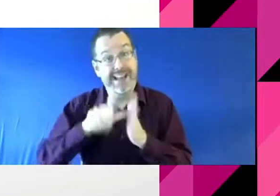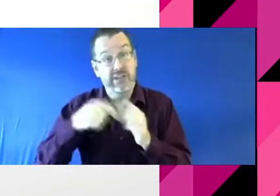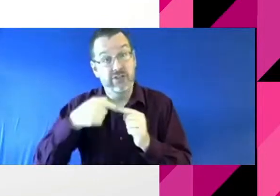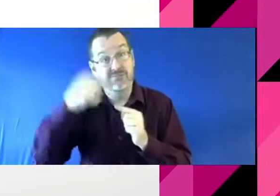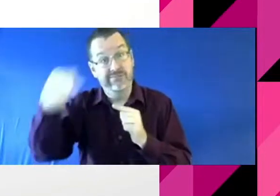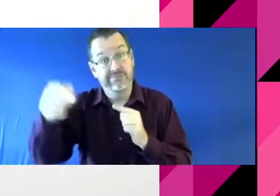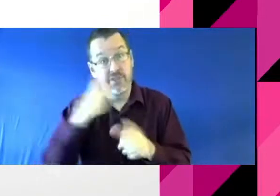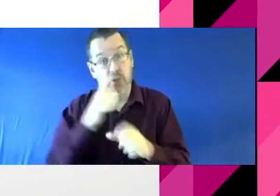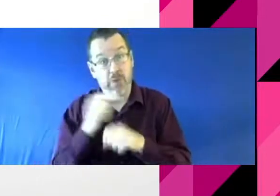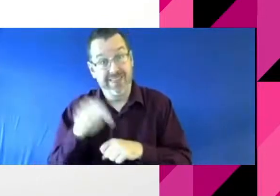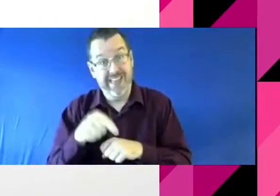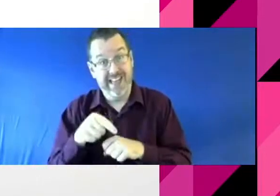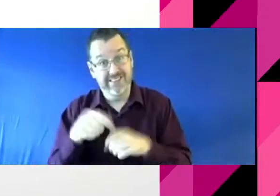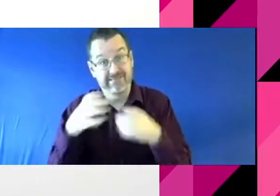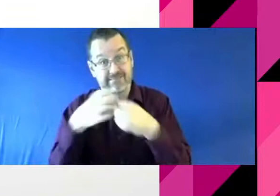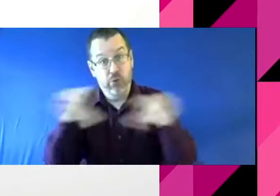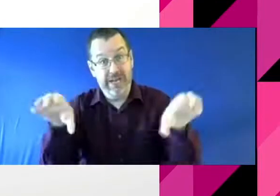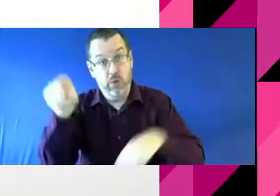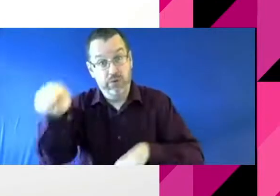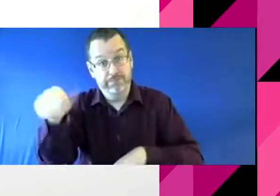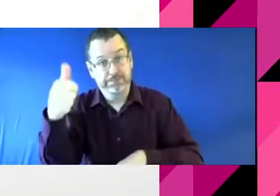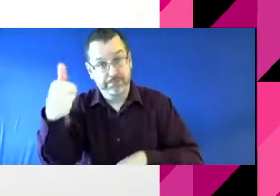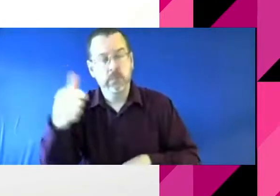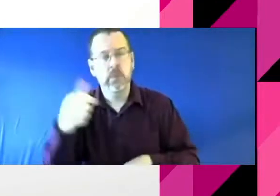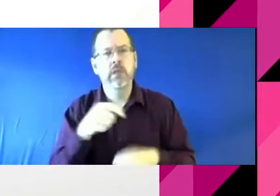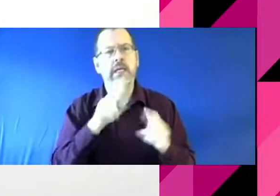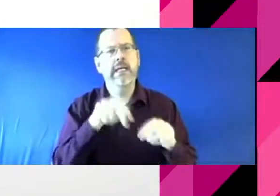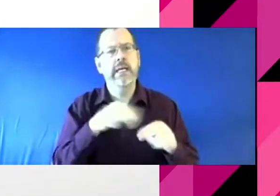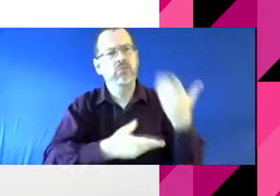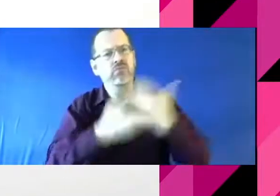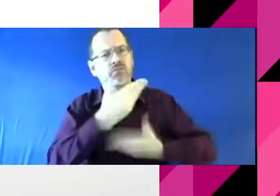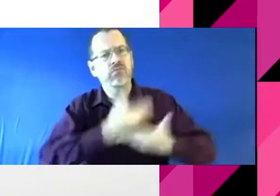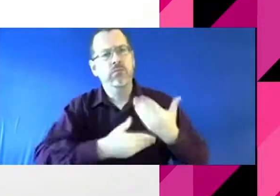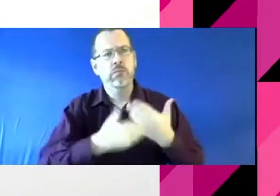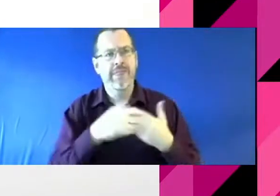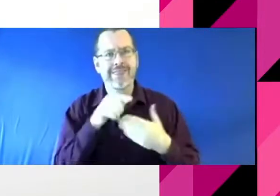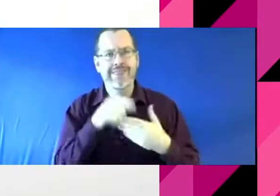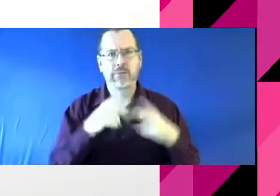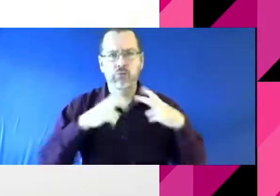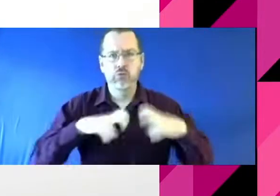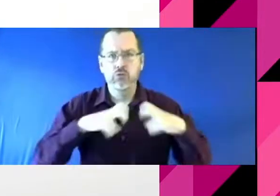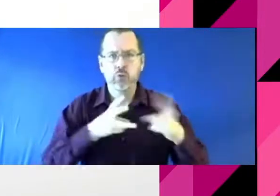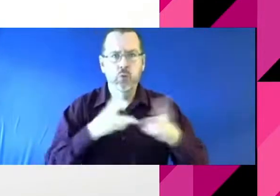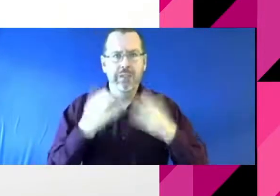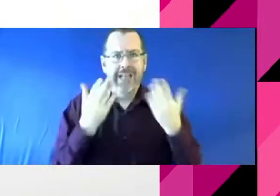would you be able to give a very brief update here on what's coming out of that work?